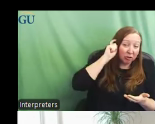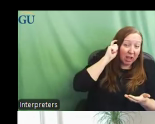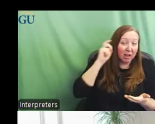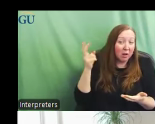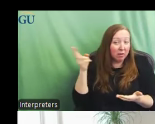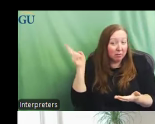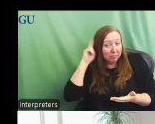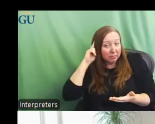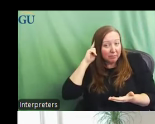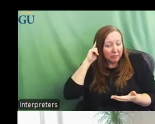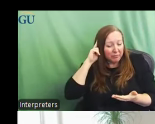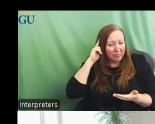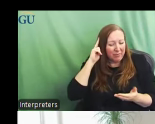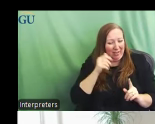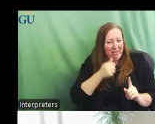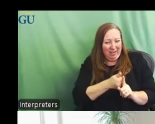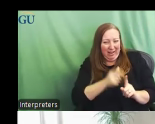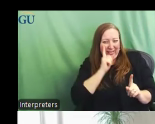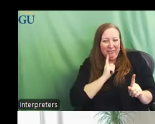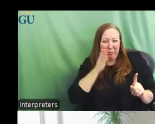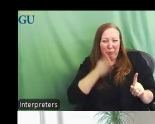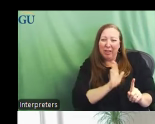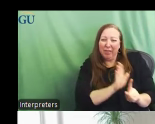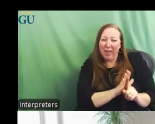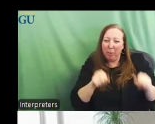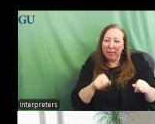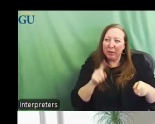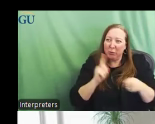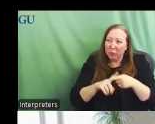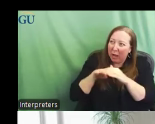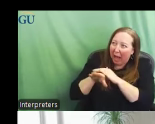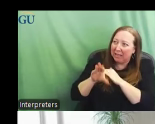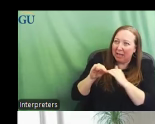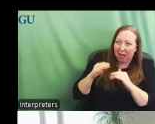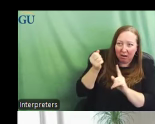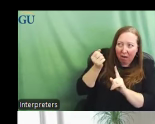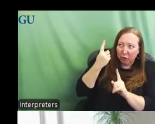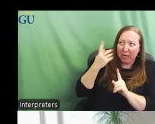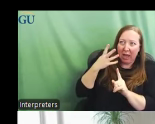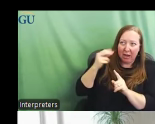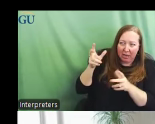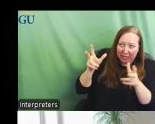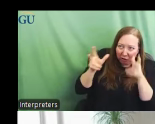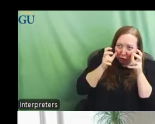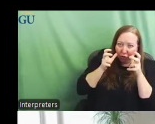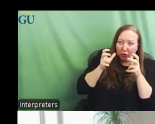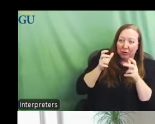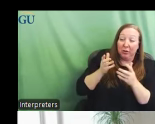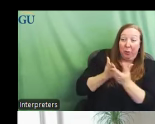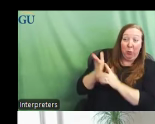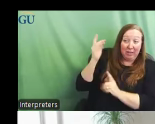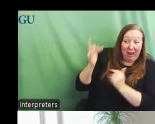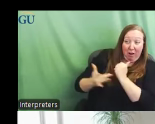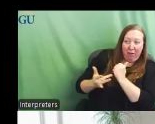access and process the acoustic signal will be different through a typically developing hearing versus